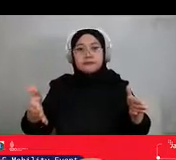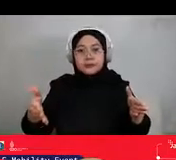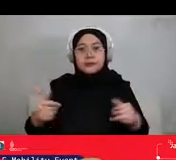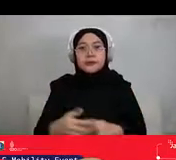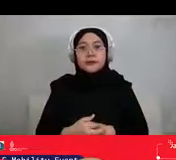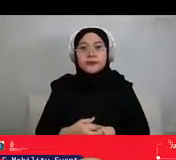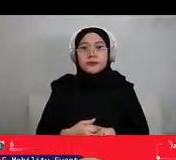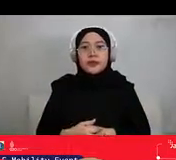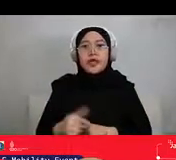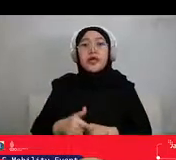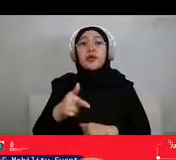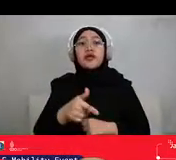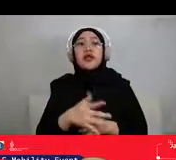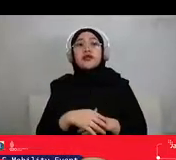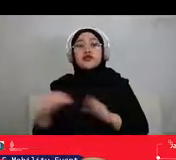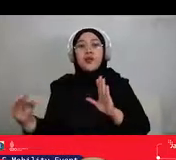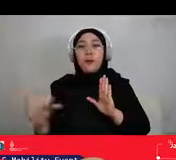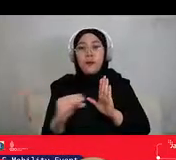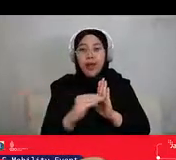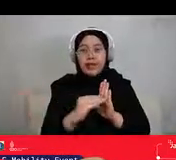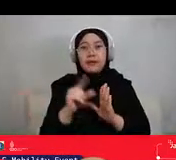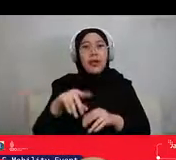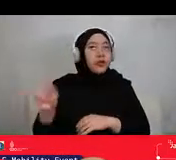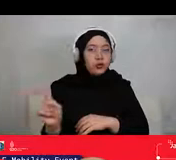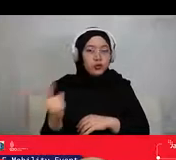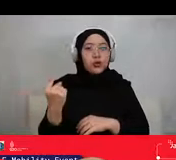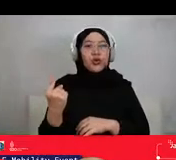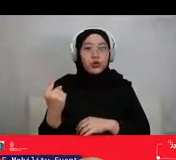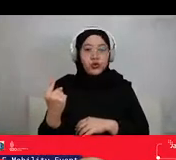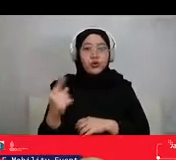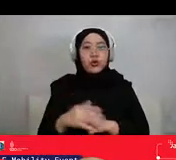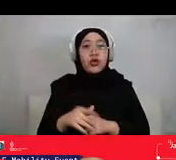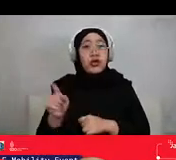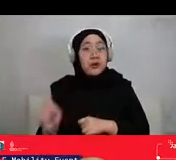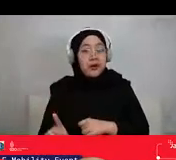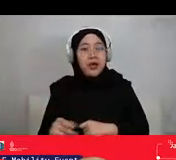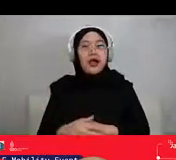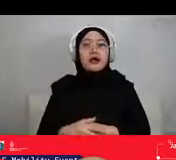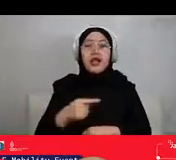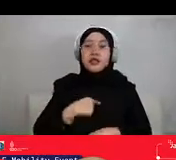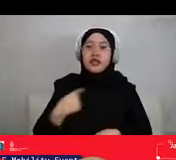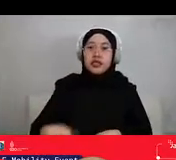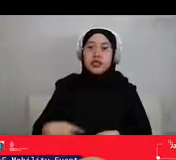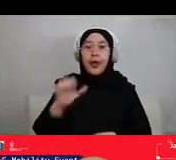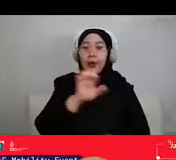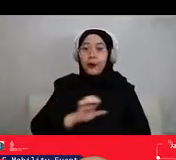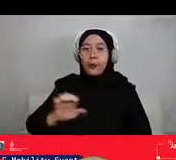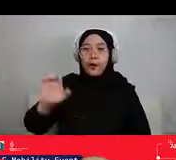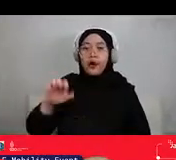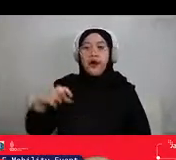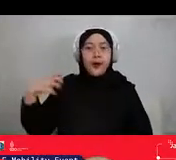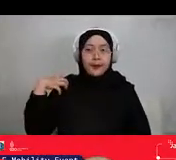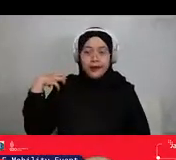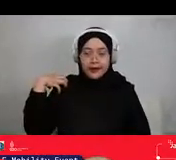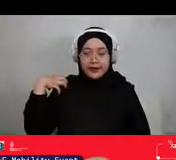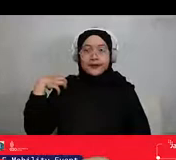We have China, Europe, the US and a couple of setups